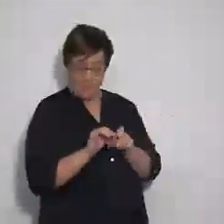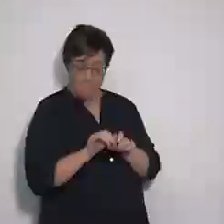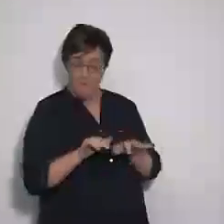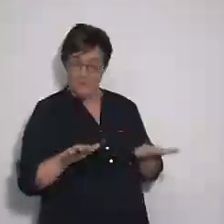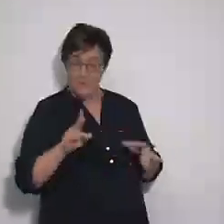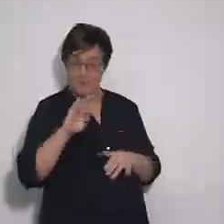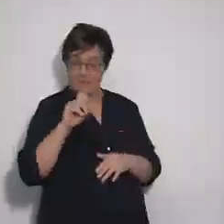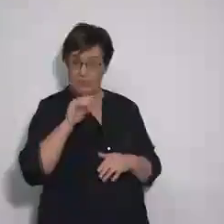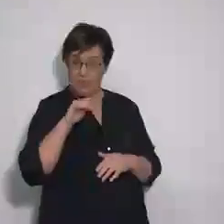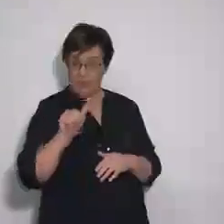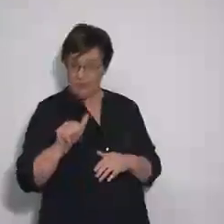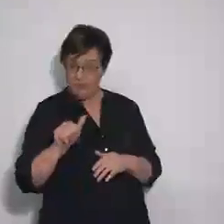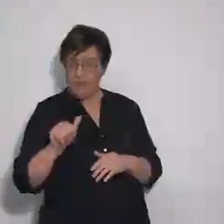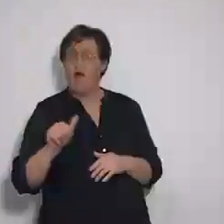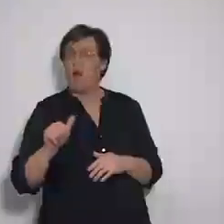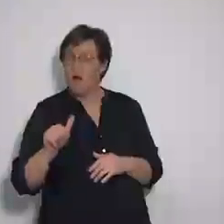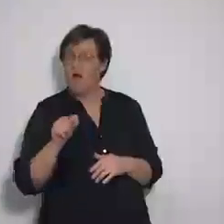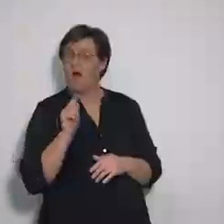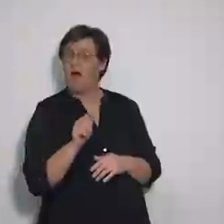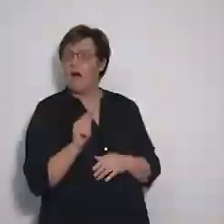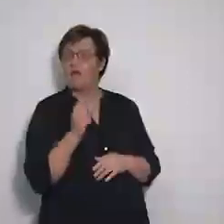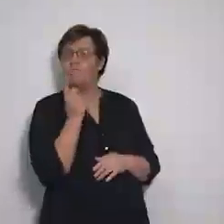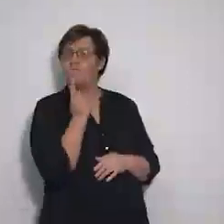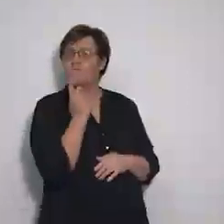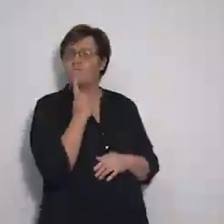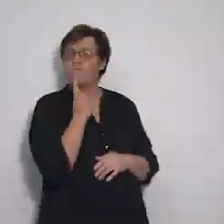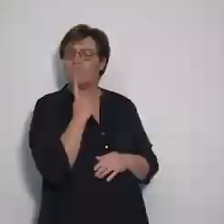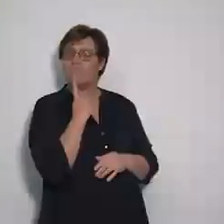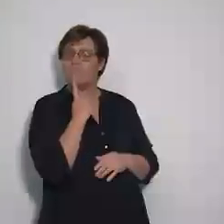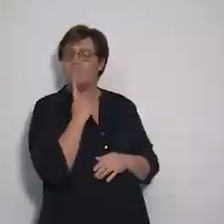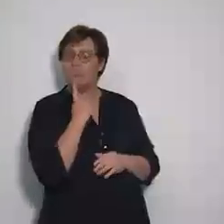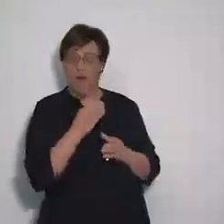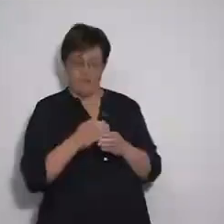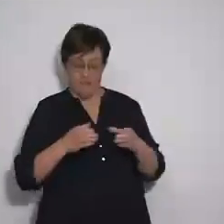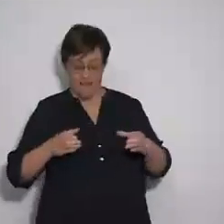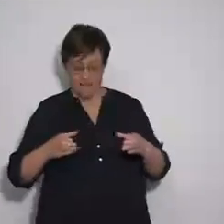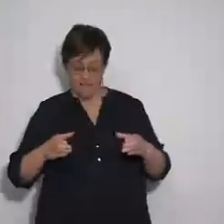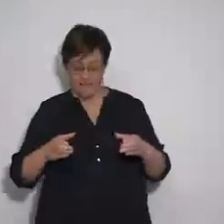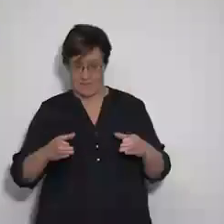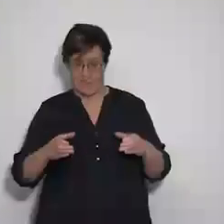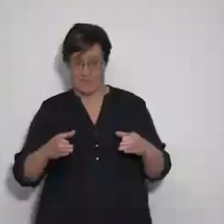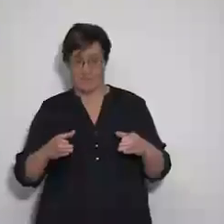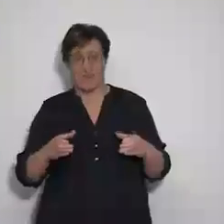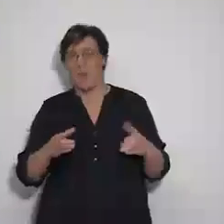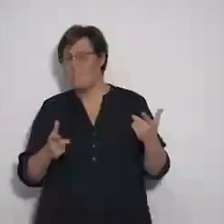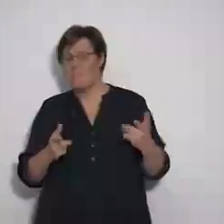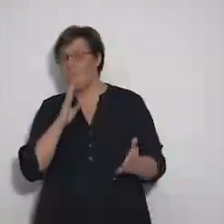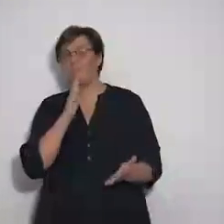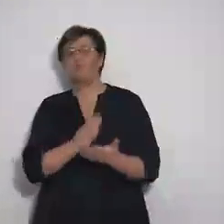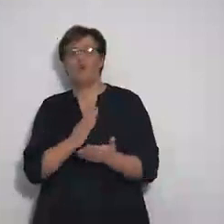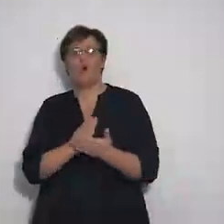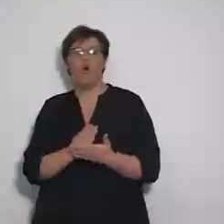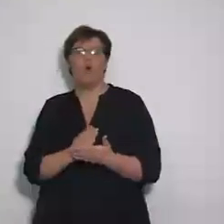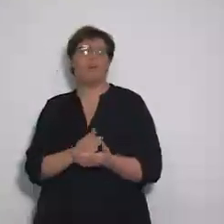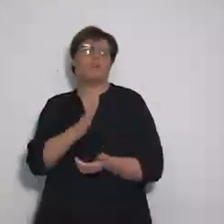those bacteria and instead of putting them into a large flask and